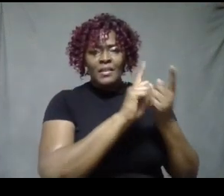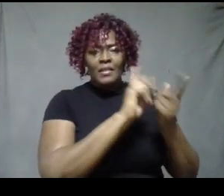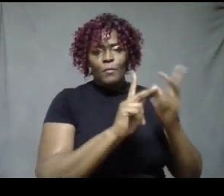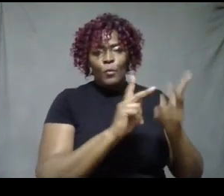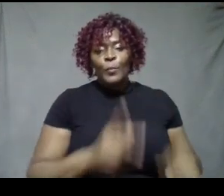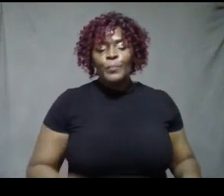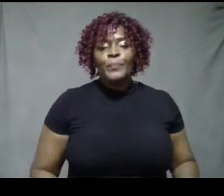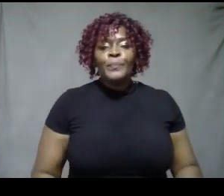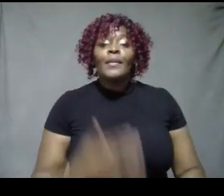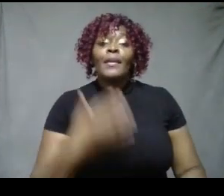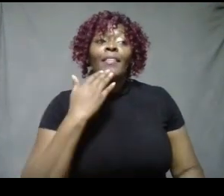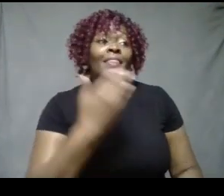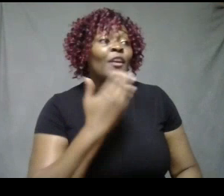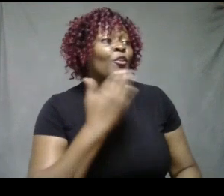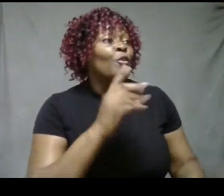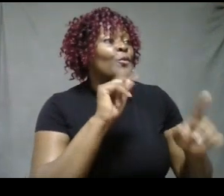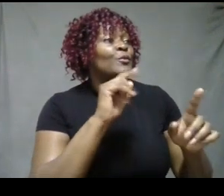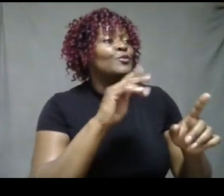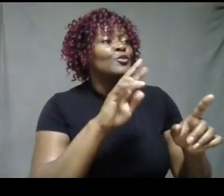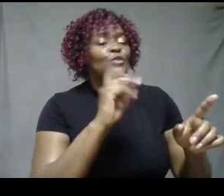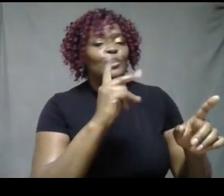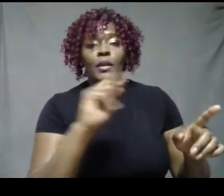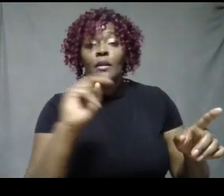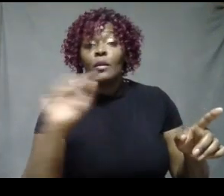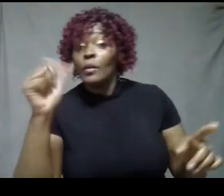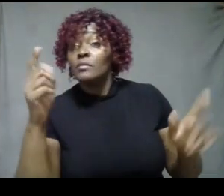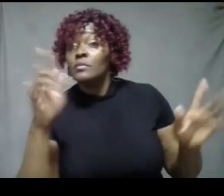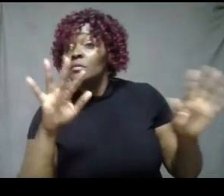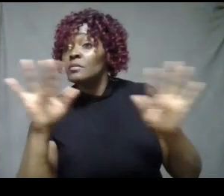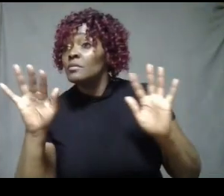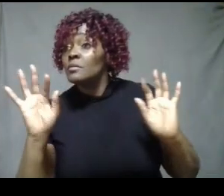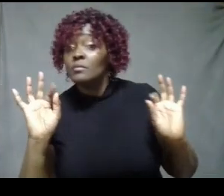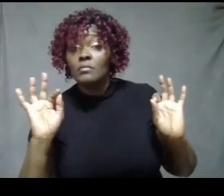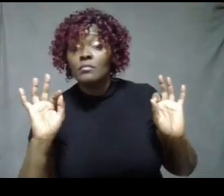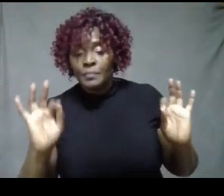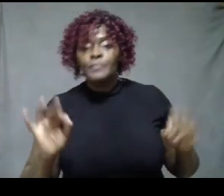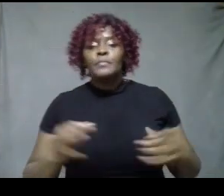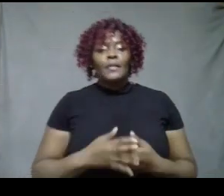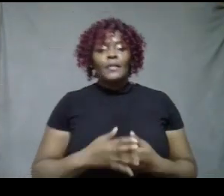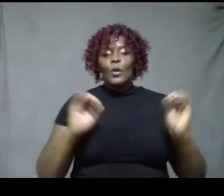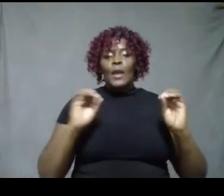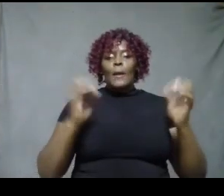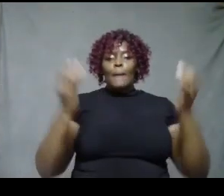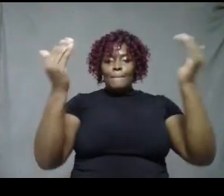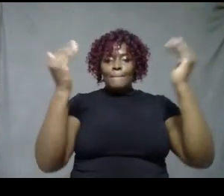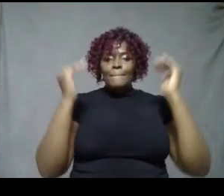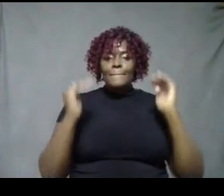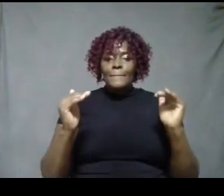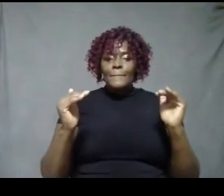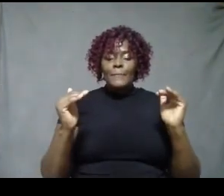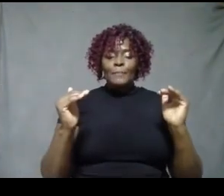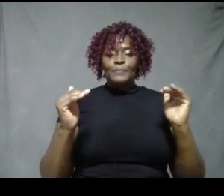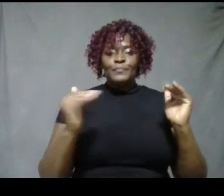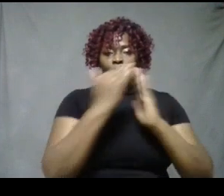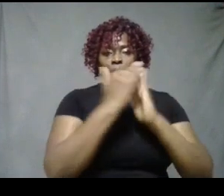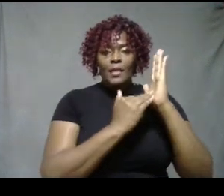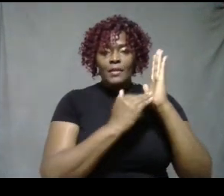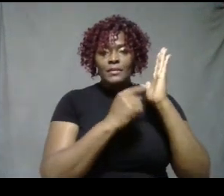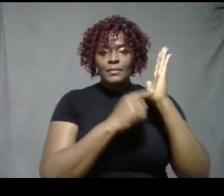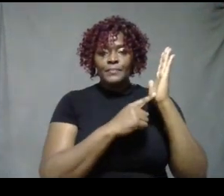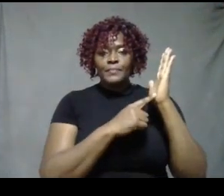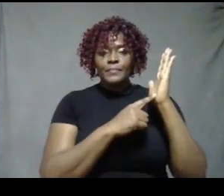Thank you, Commissioner Turkin. Are there any other final comments? All right, hearing none, we're going to proceed to the next item on the agenda. And if